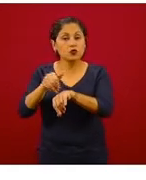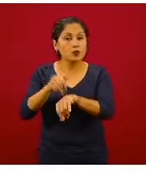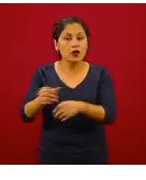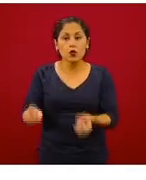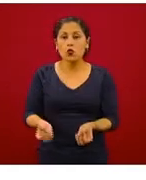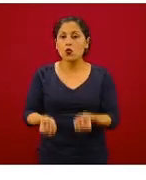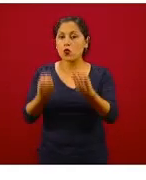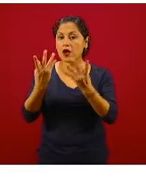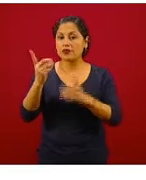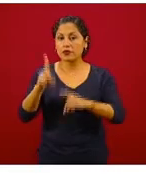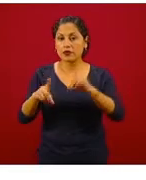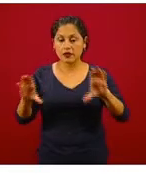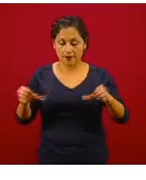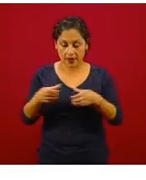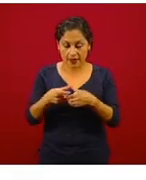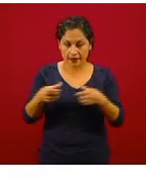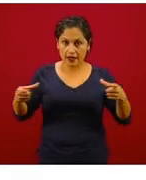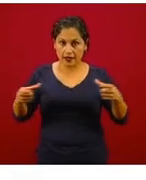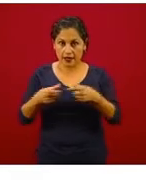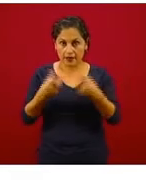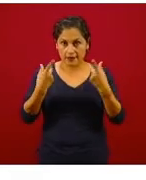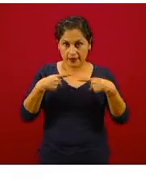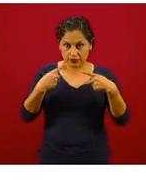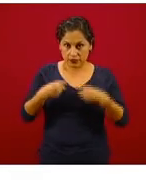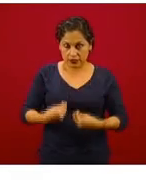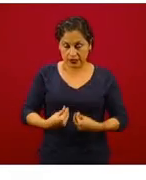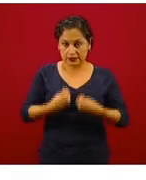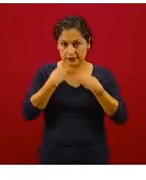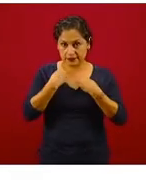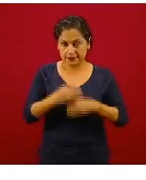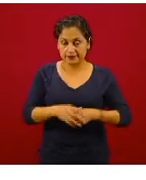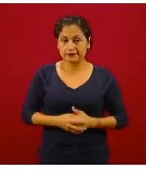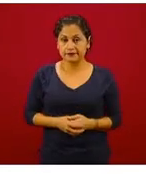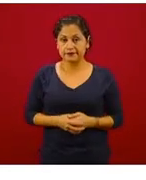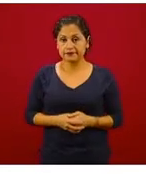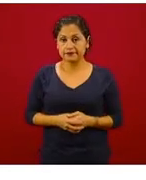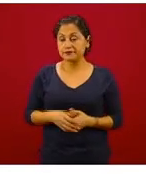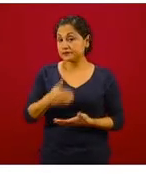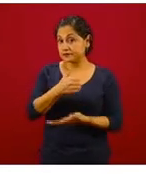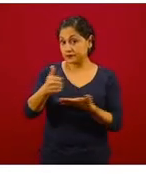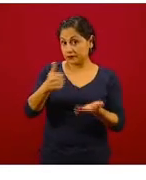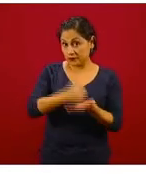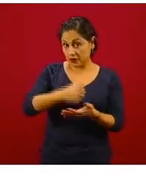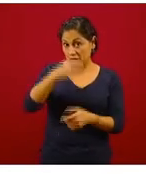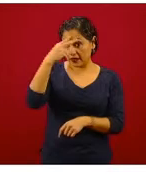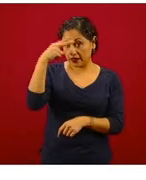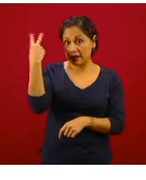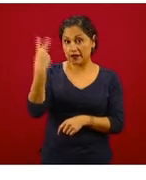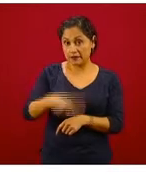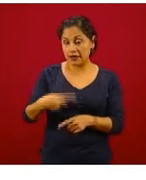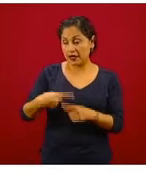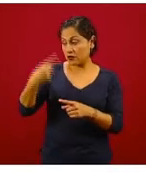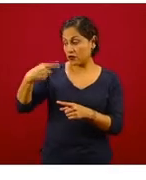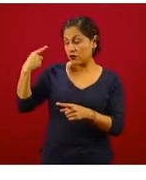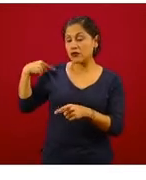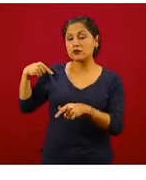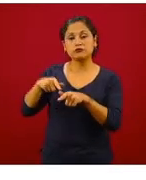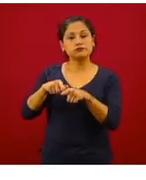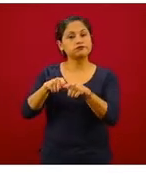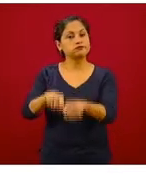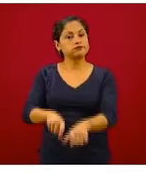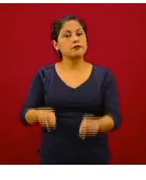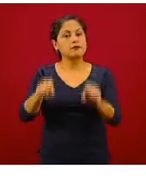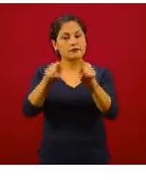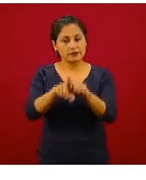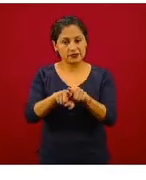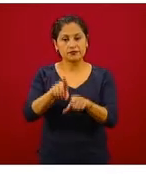can identify exactly what number we're going to have for an estimated incidence rate in each state.